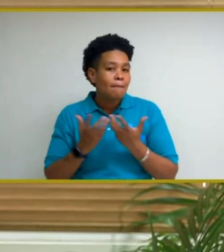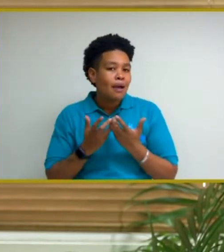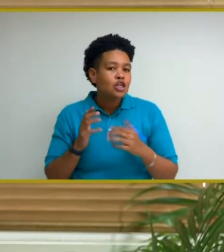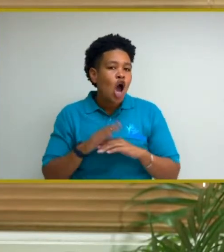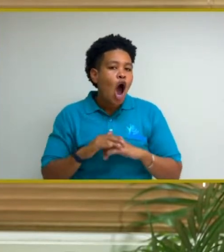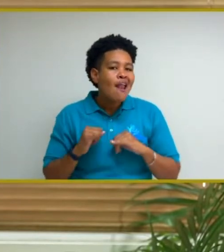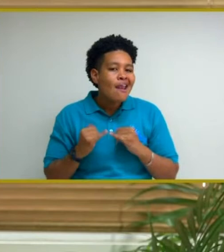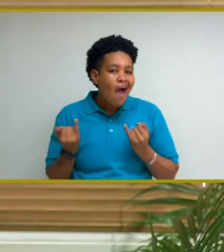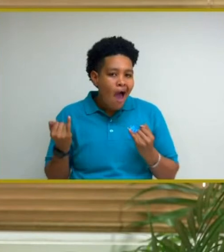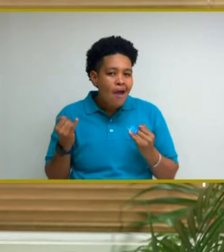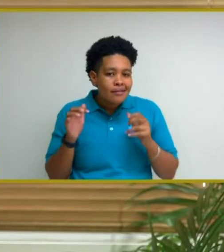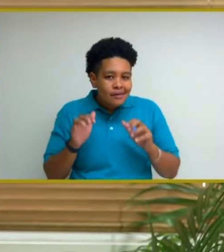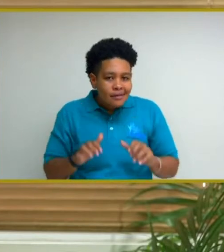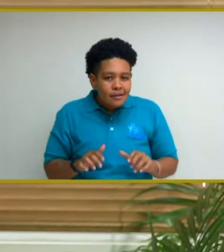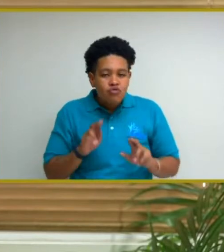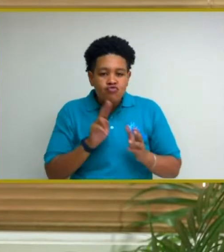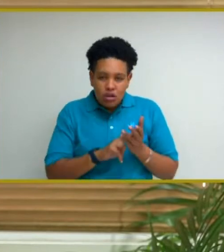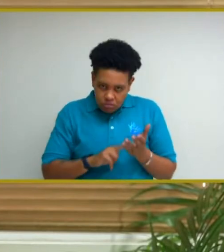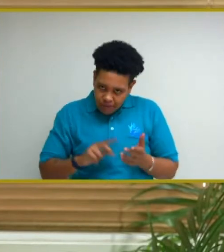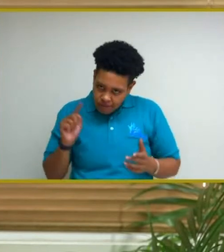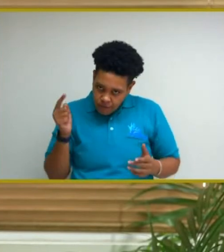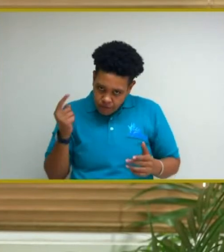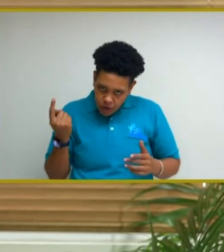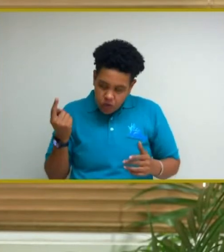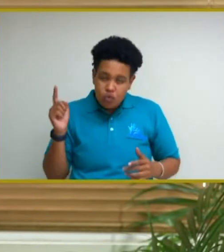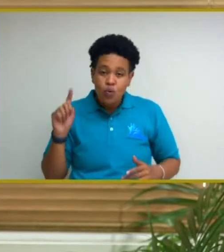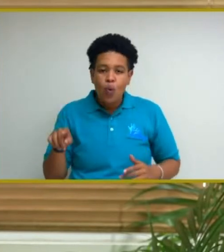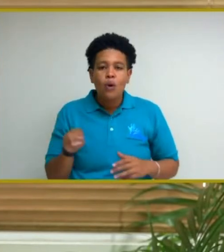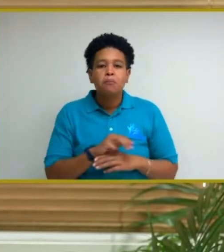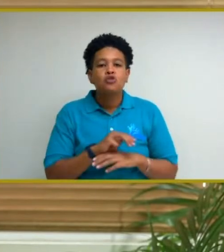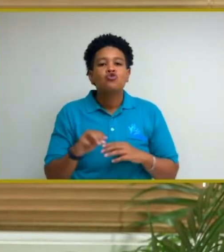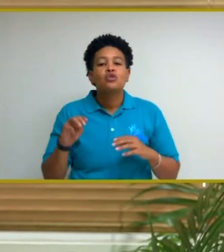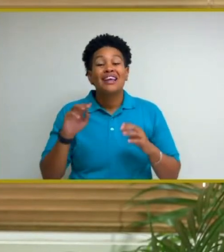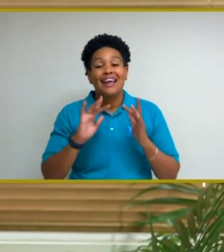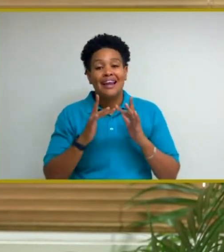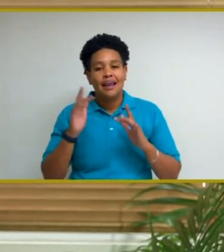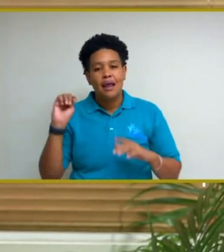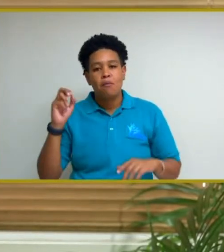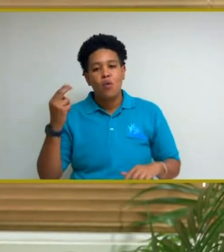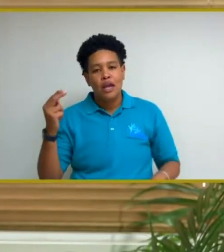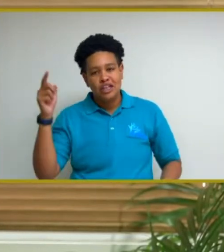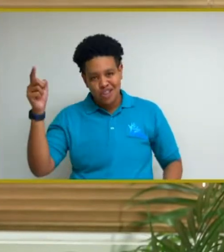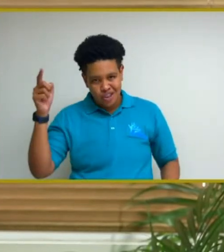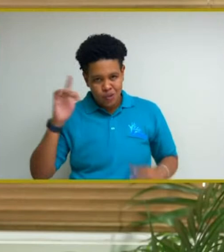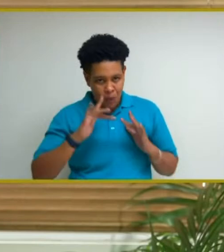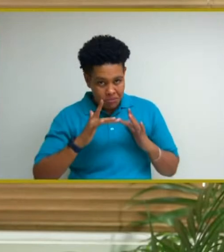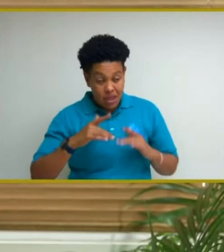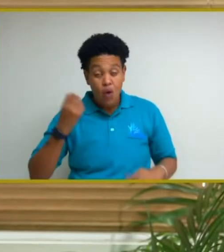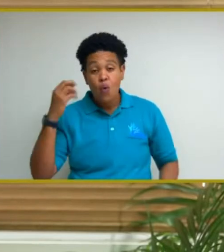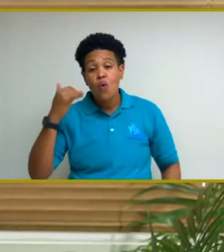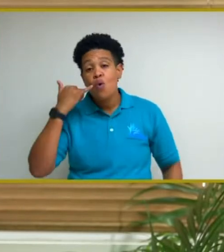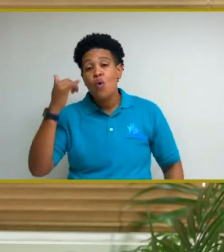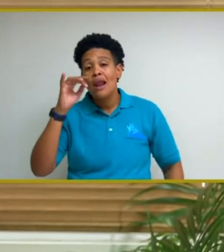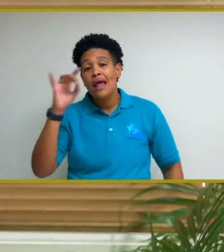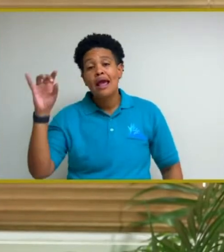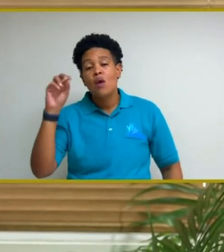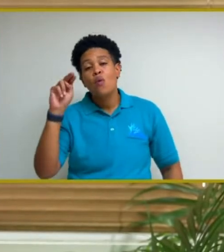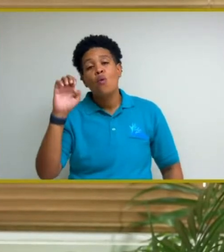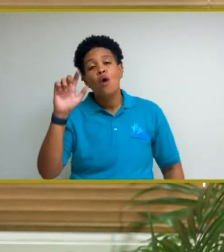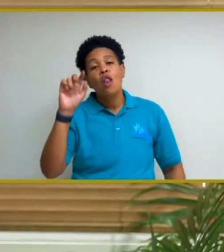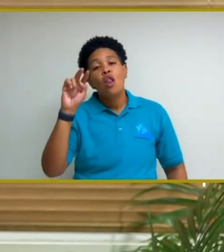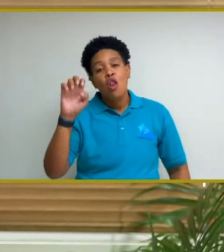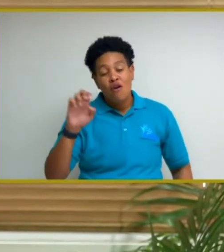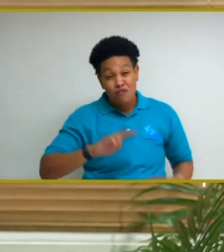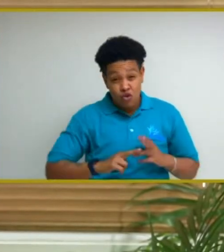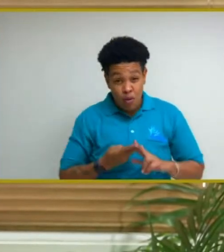ministry website or call the 888 One Love number. But we will also be aided by